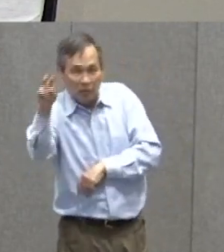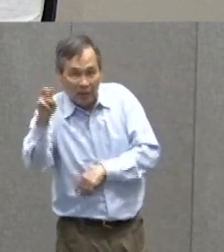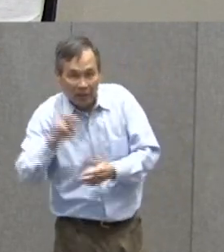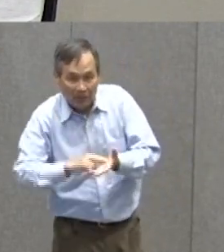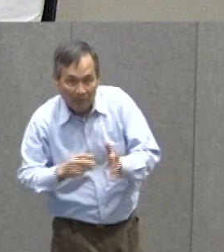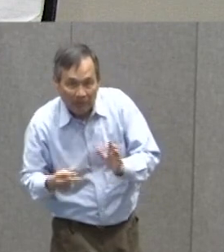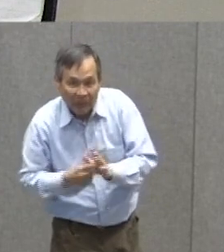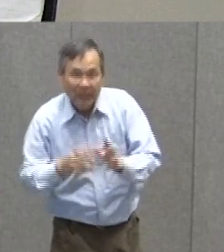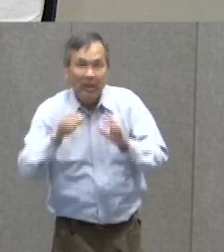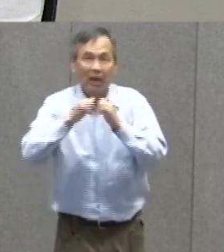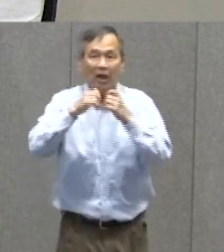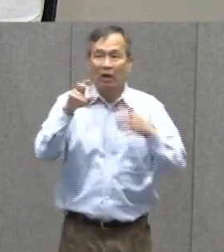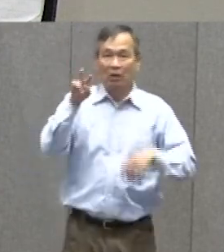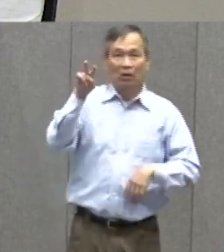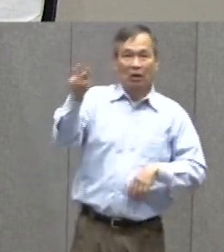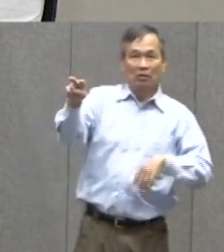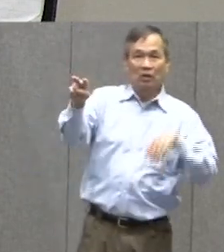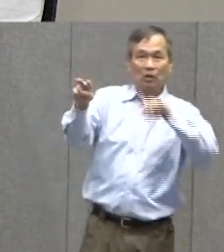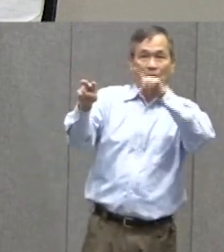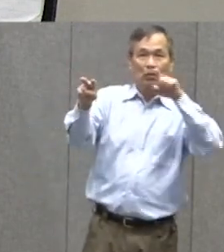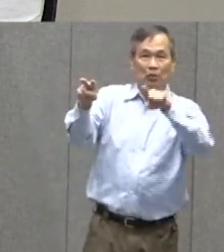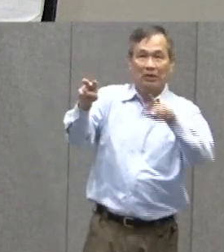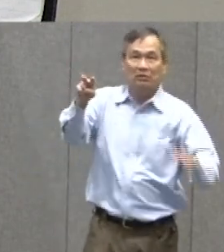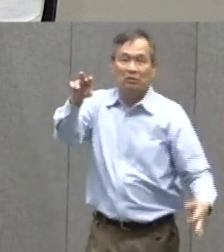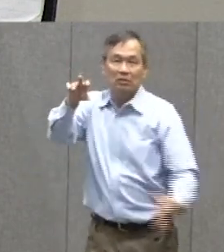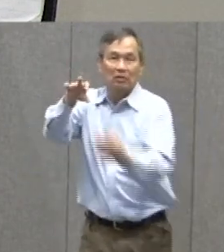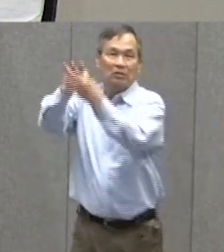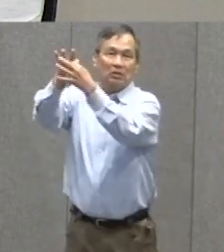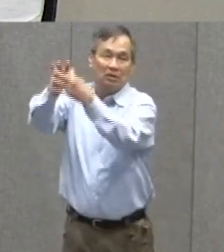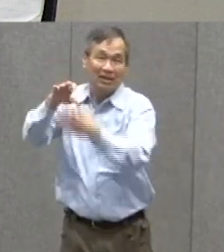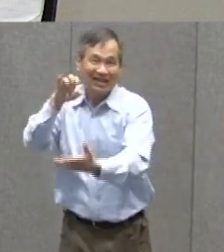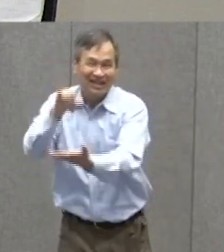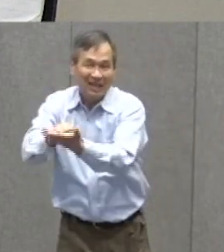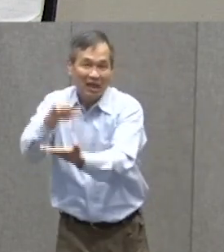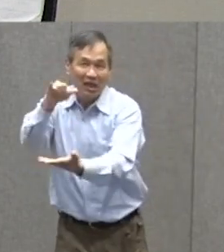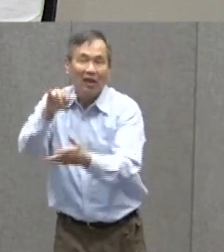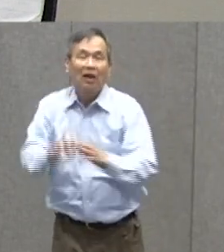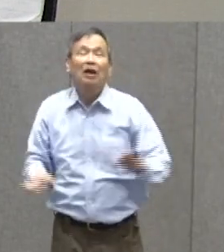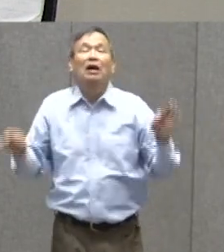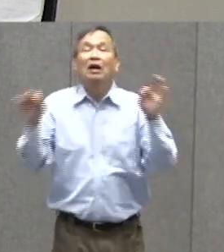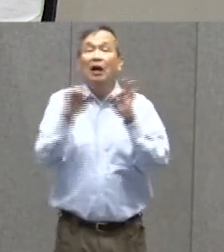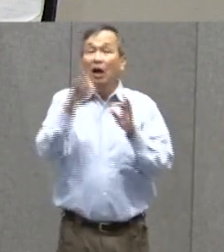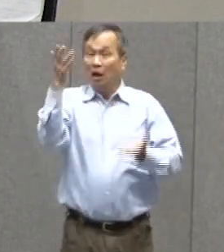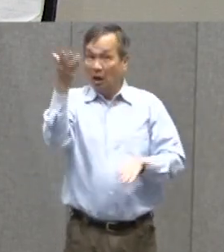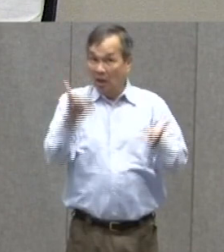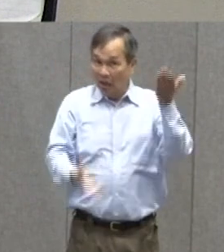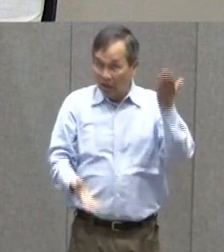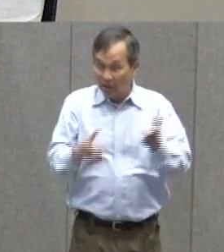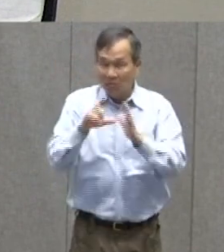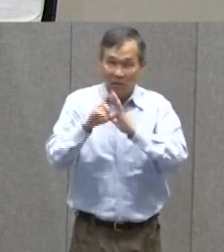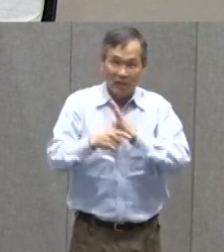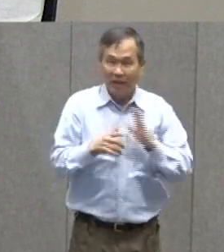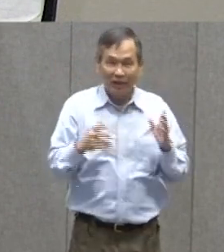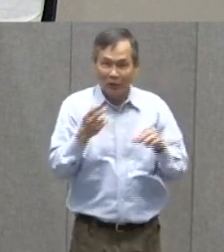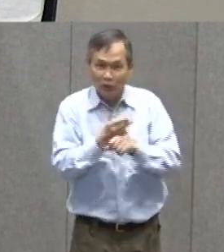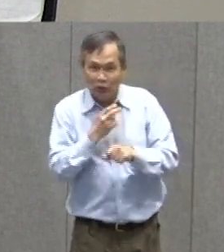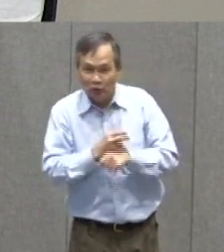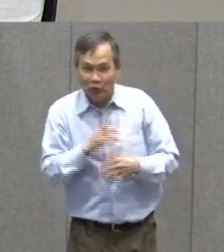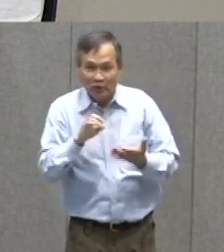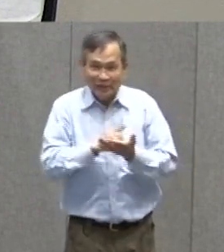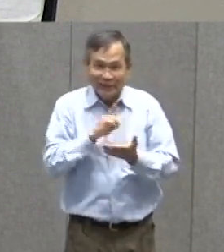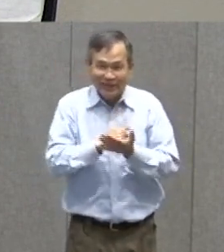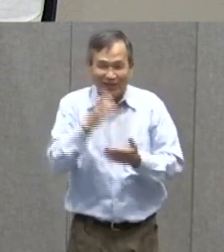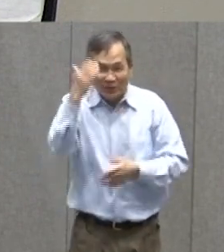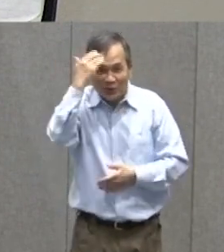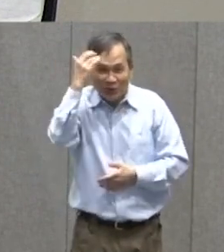how do you develop questions. And then maybe later you can find, maybe use a dictionary or Google Translate and